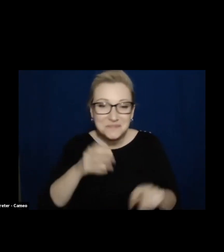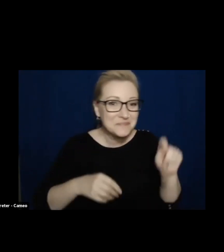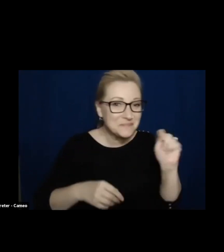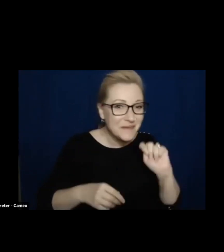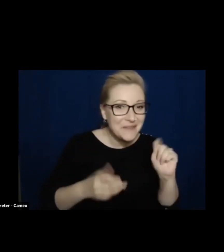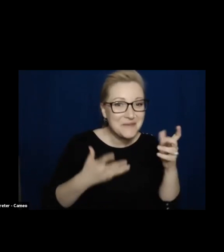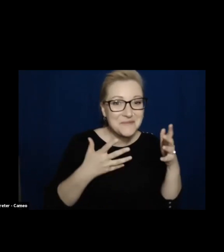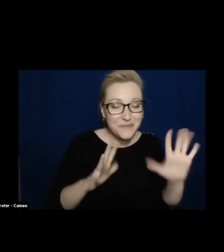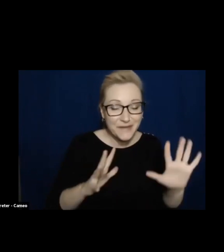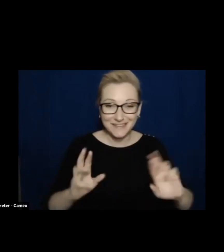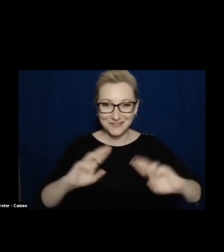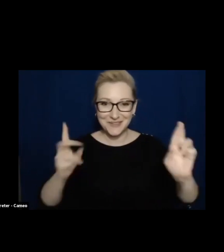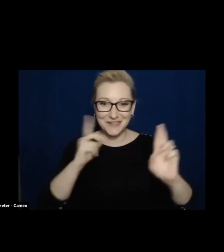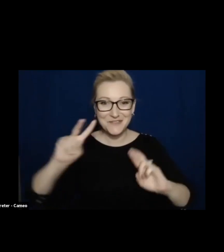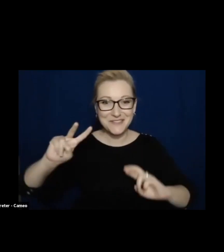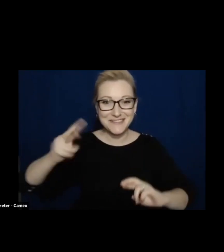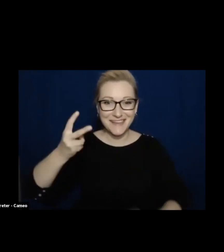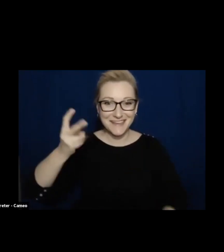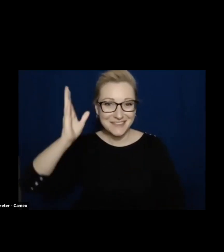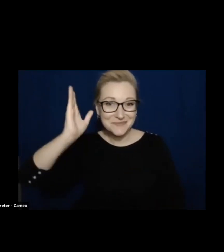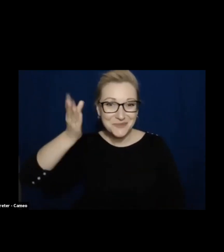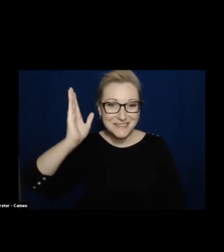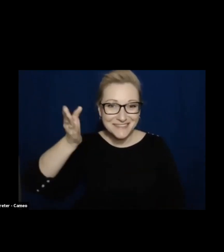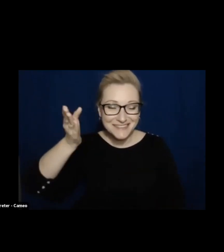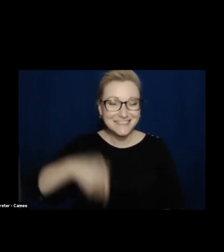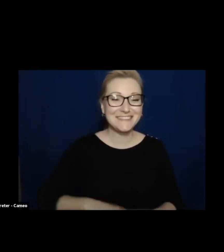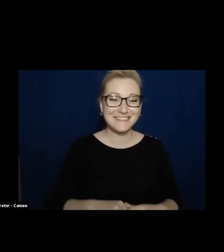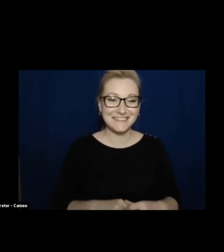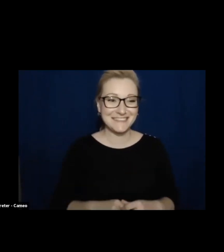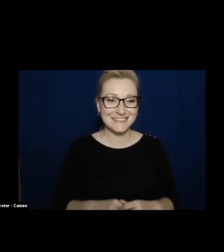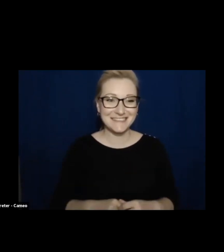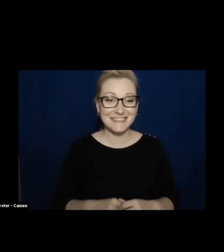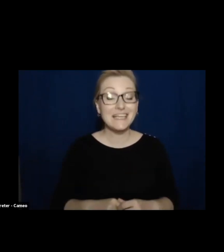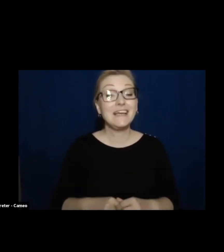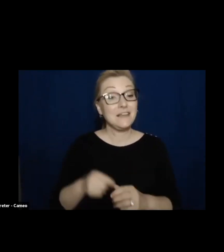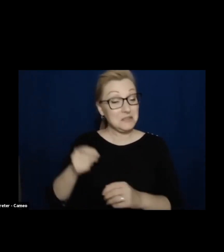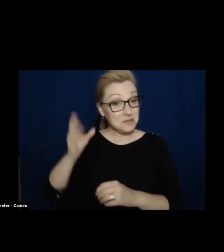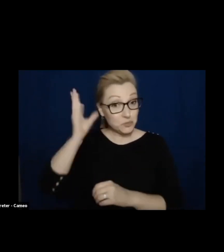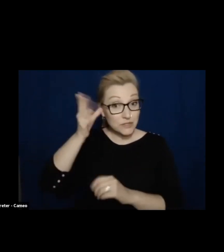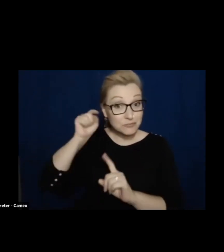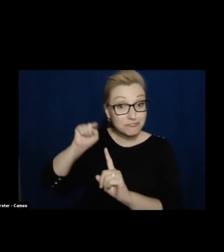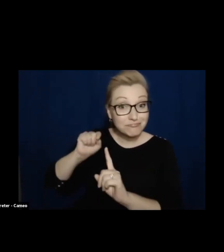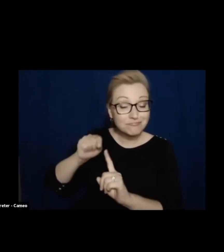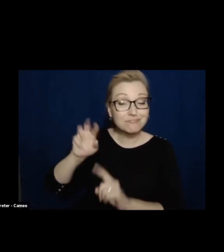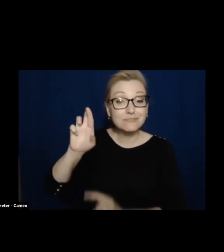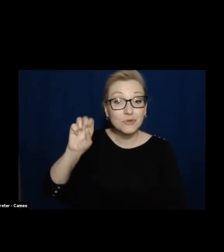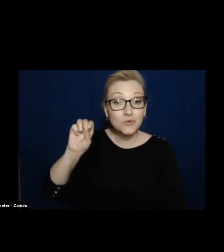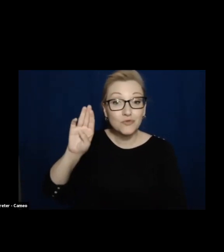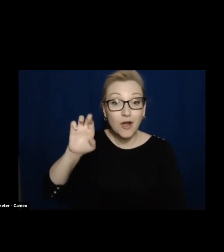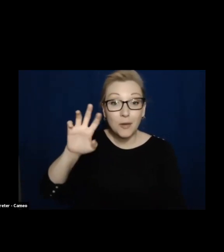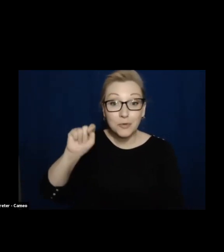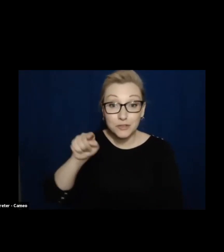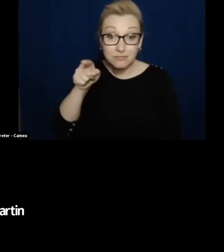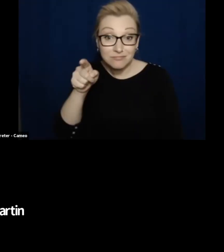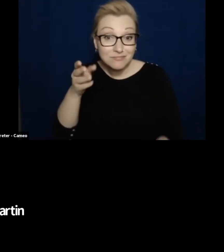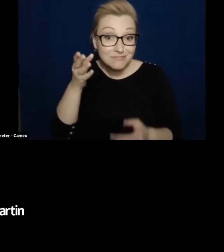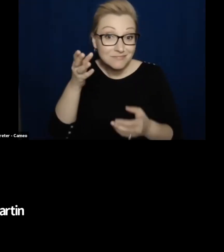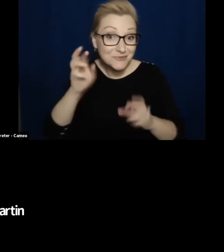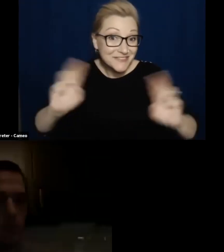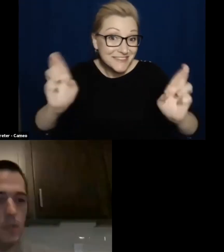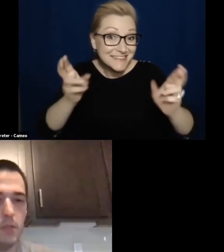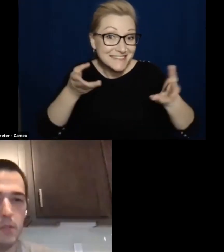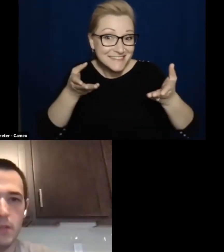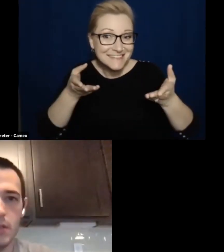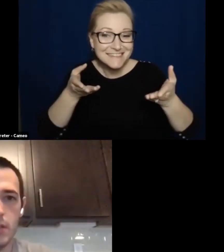for our second workshop of the evening with Robert. Robert, are you there? I